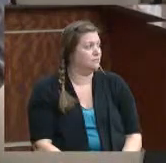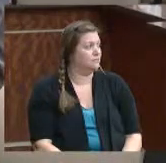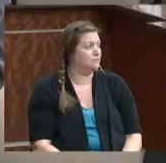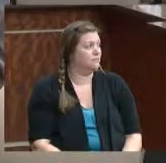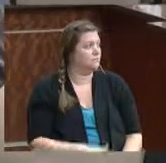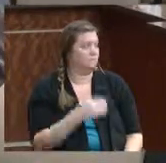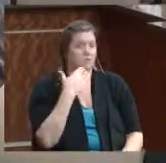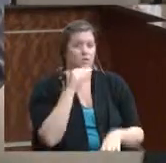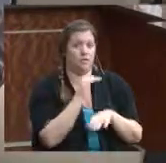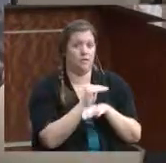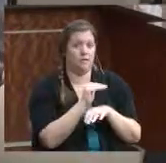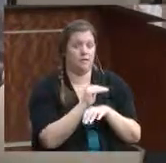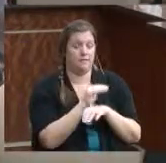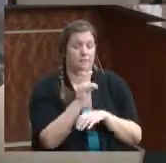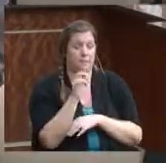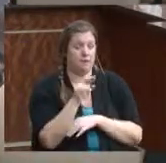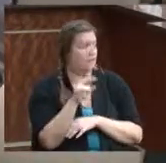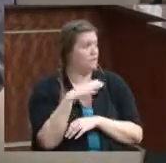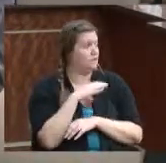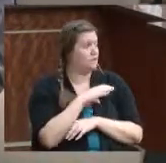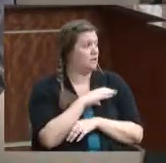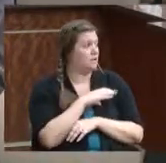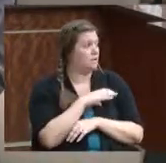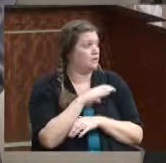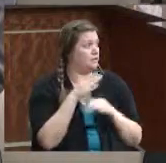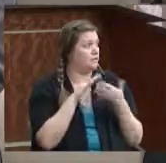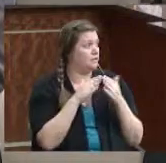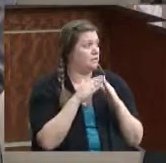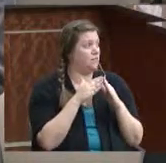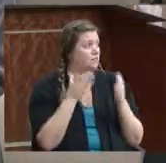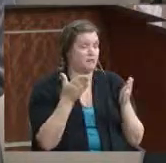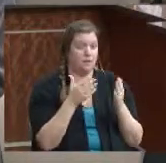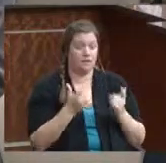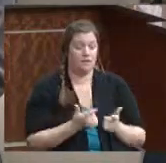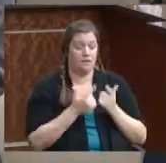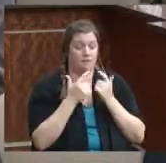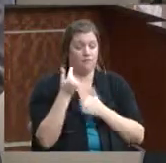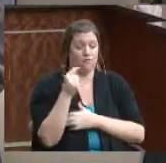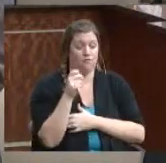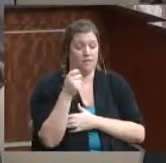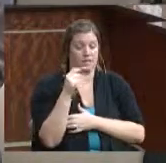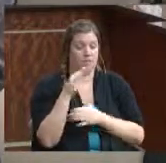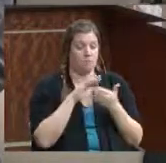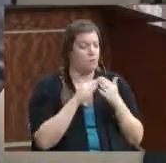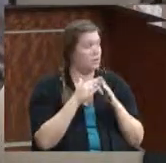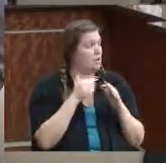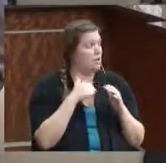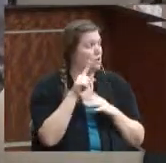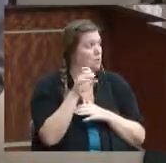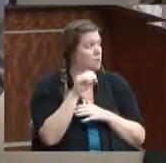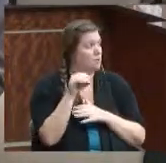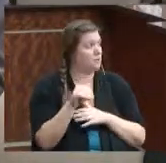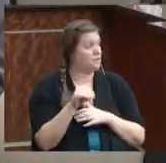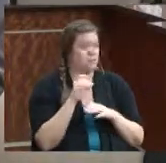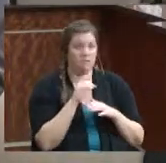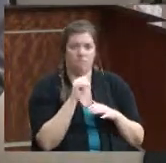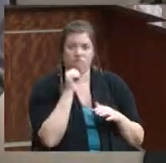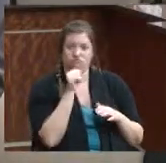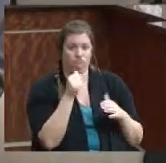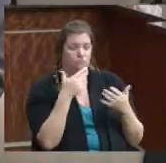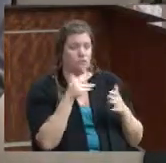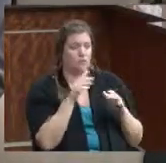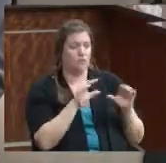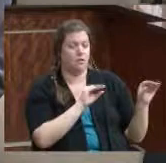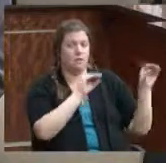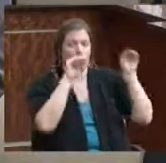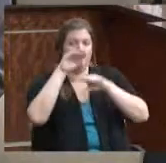Good evening, Mayor, City Council. My name is Kevin Allen, and as a resident of the Patuxent Green community, I am 100% opposed to the projected location